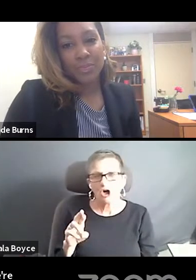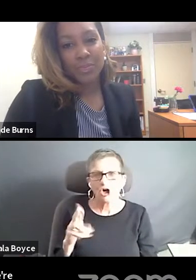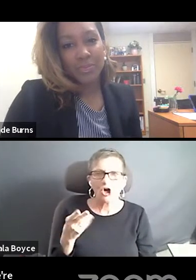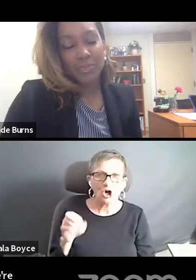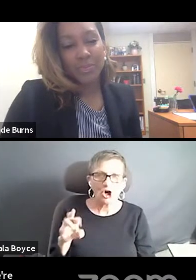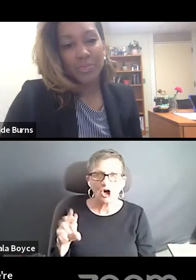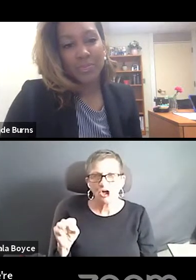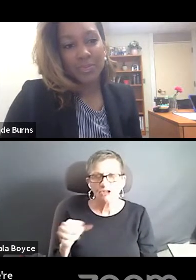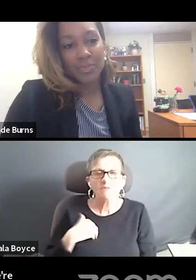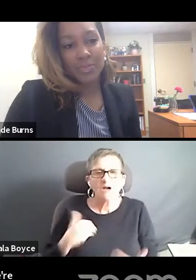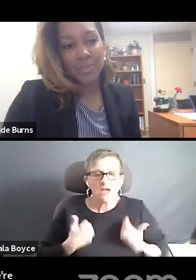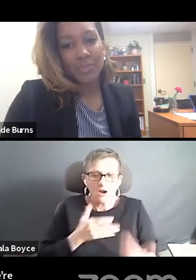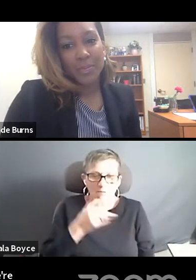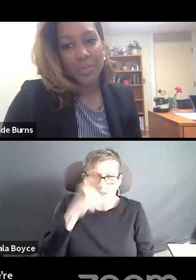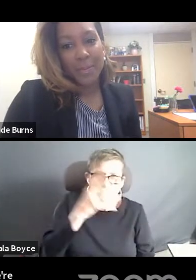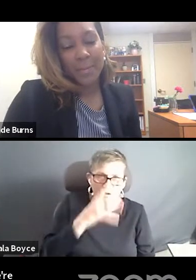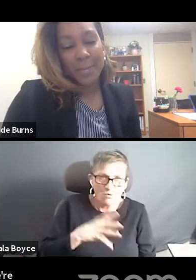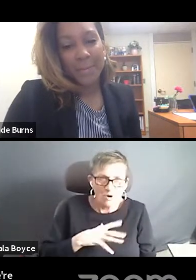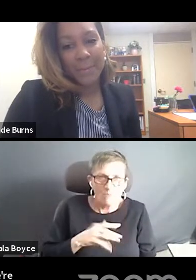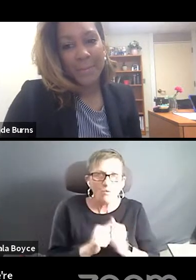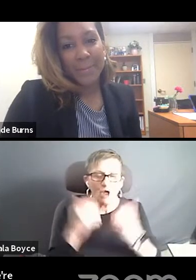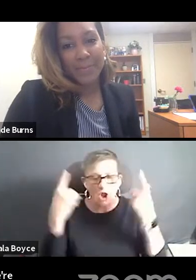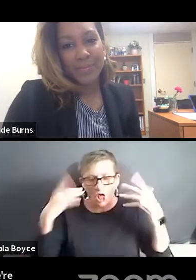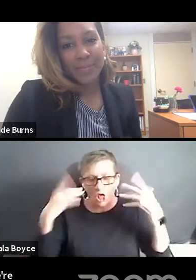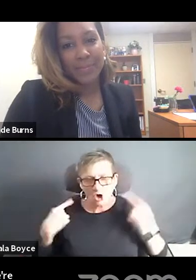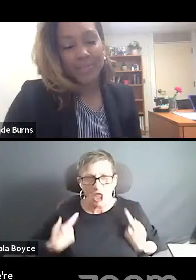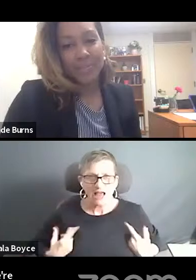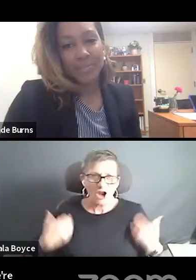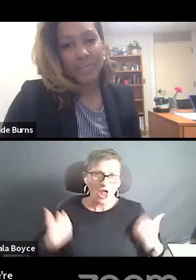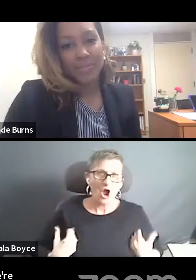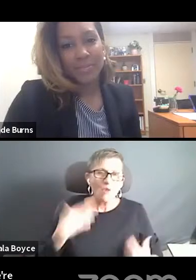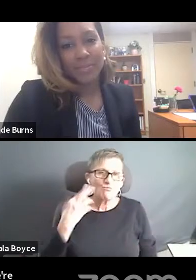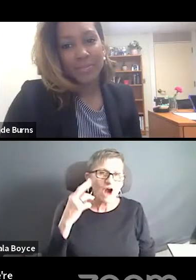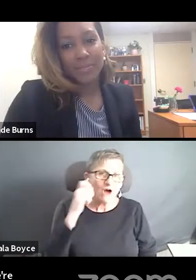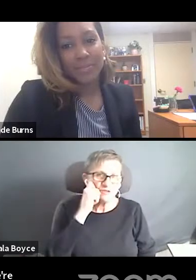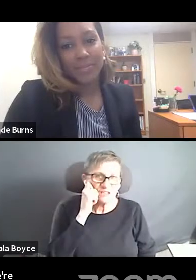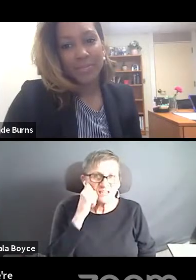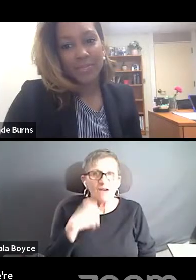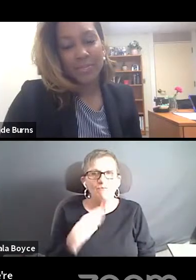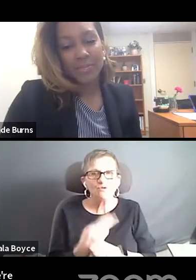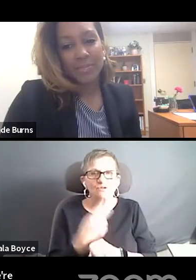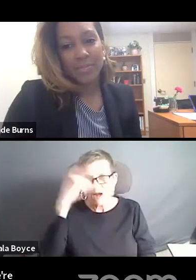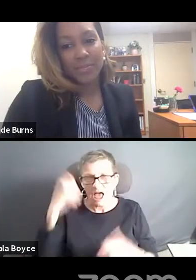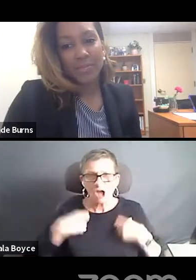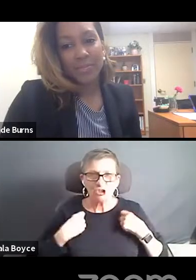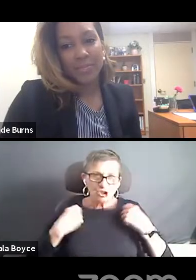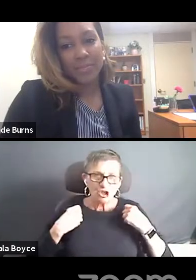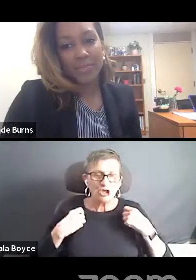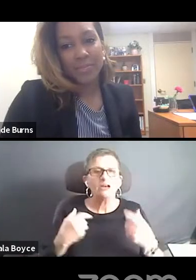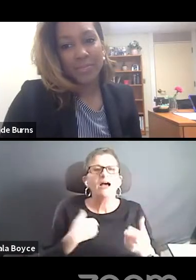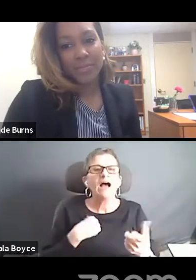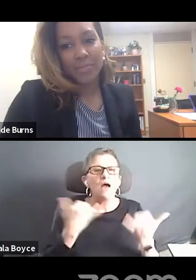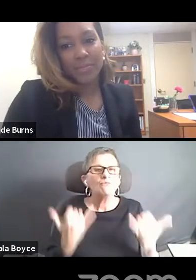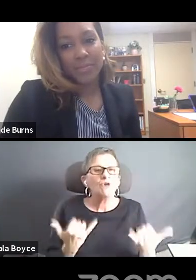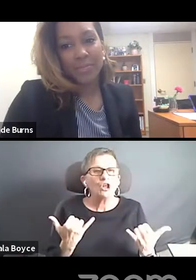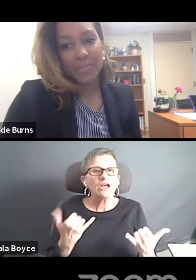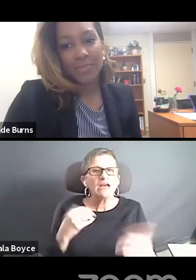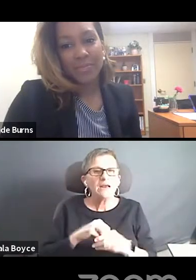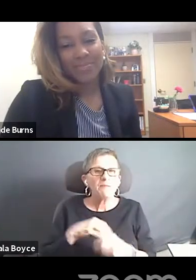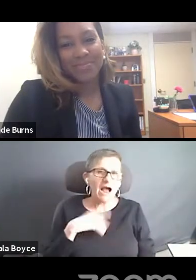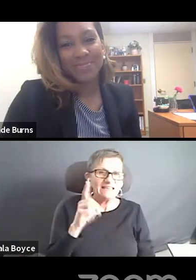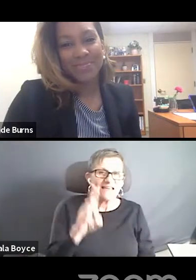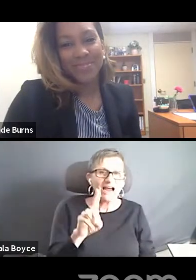a young Black woman with long curly hair, brown skin. I'm wearing a Black shirt and I'm currently in my dining